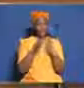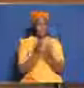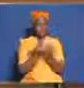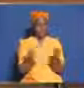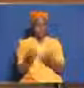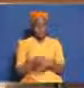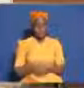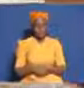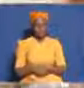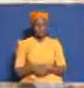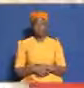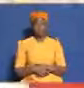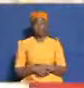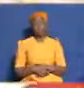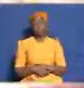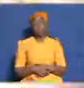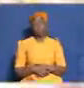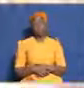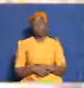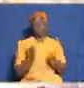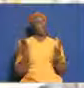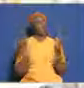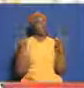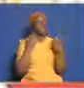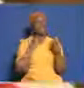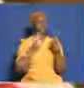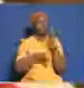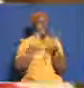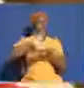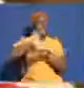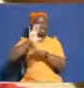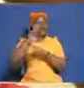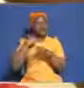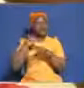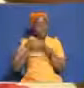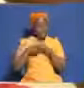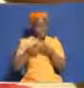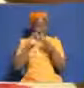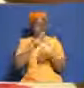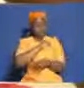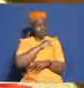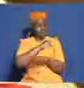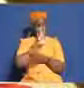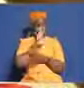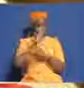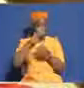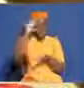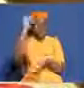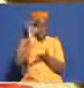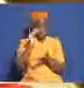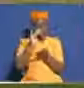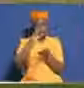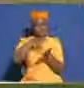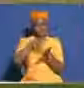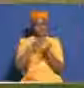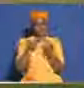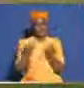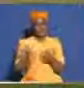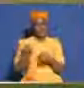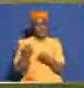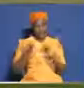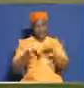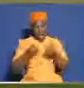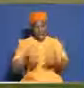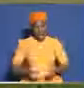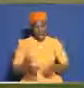Father Sunkutu Chibesa says the church has embarked on a mission to tame rising cases of teen pregnancies in Trans Nzoia County. The